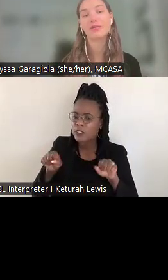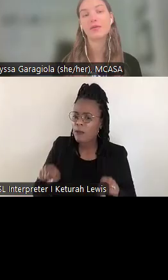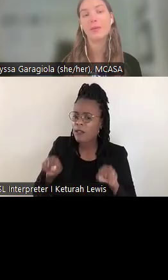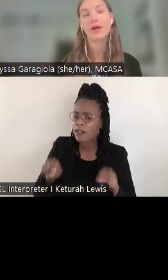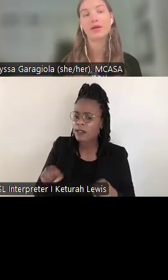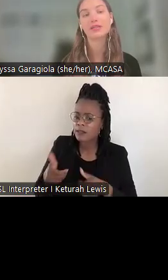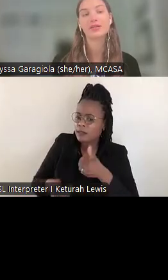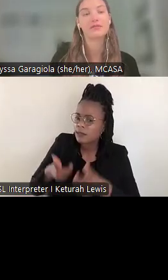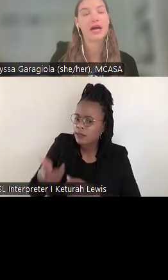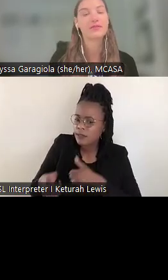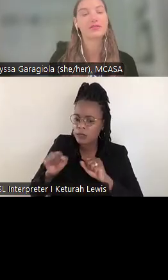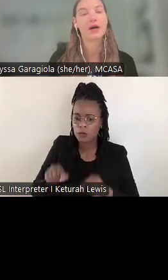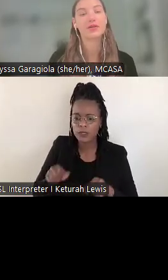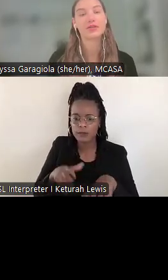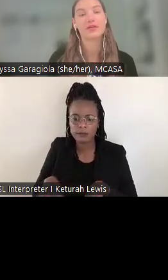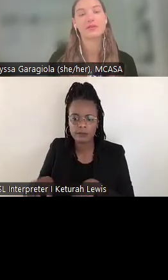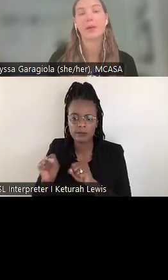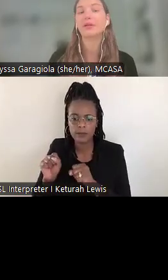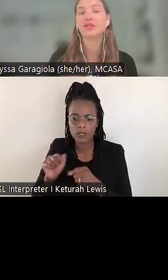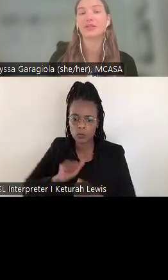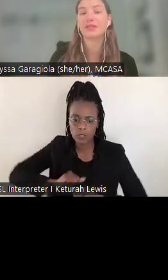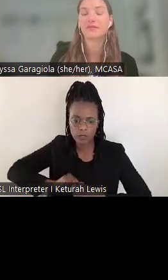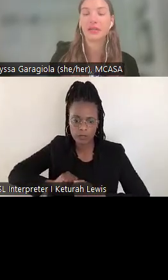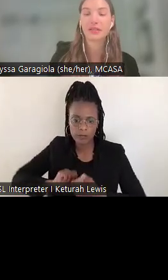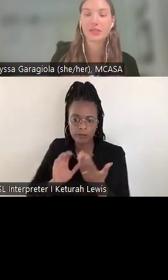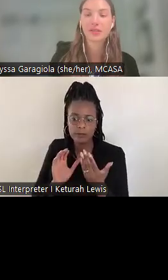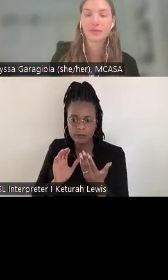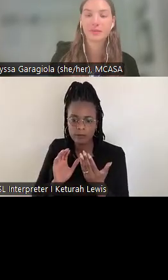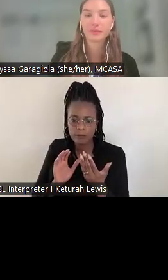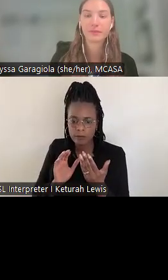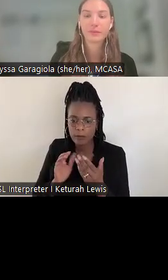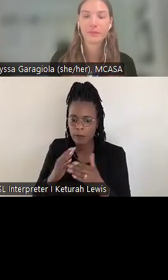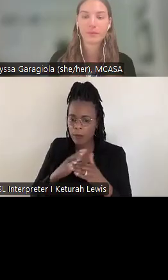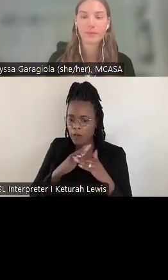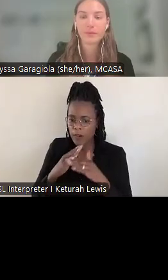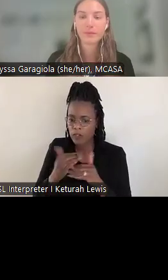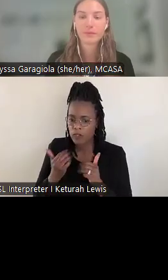address some of the barriers that survivors from underserved populations face?